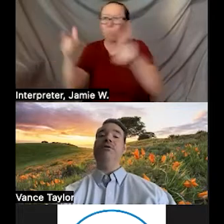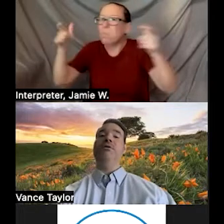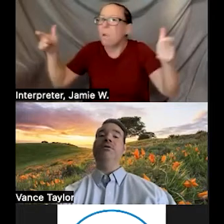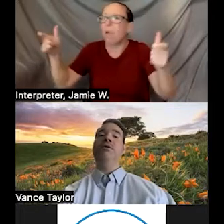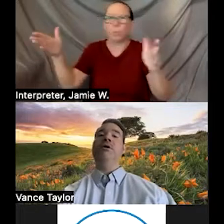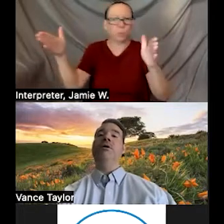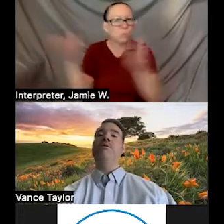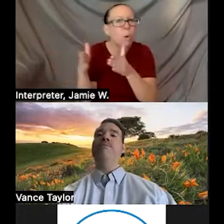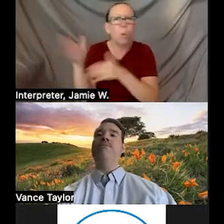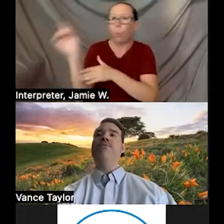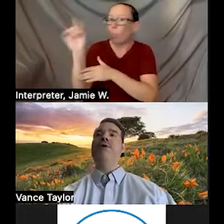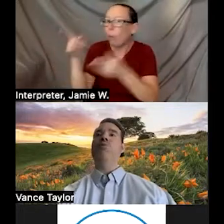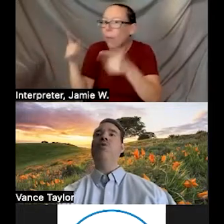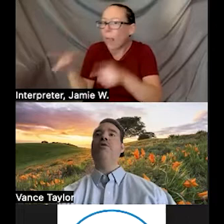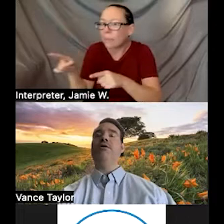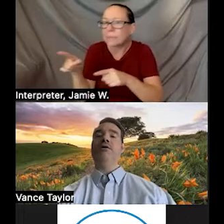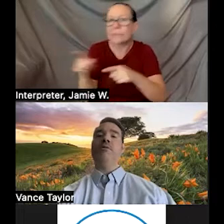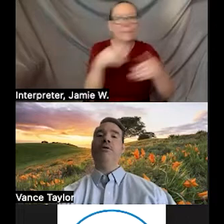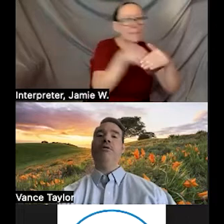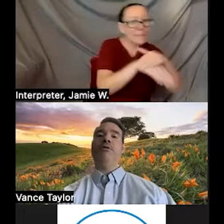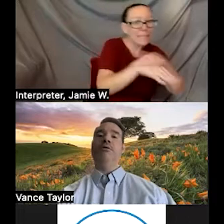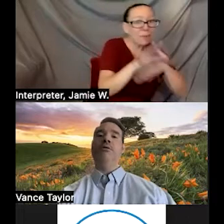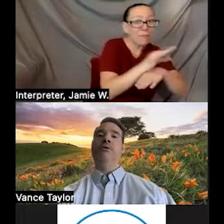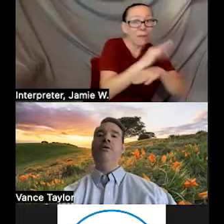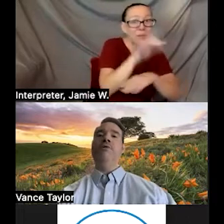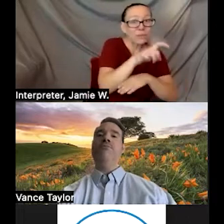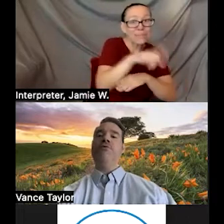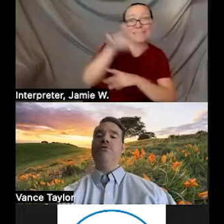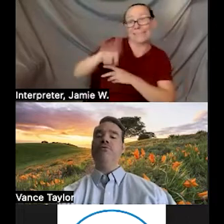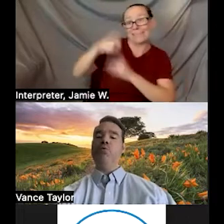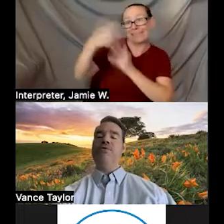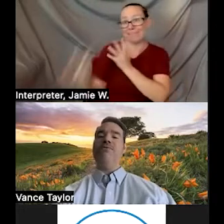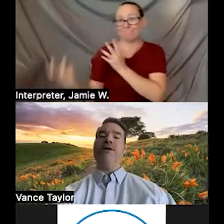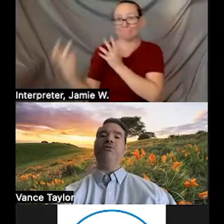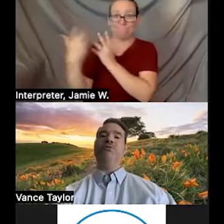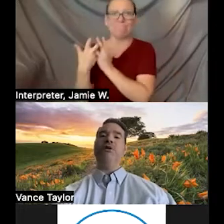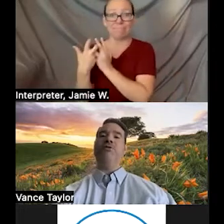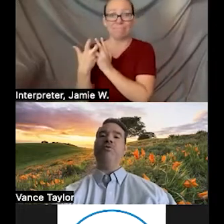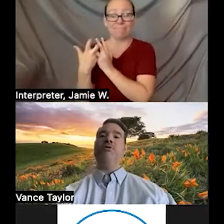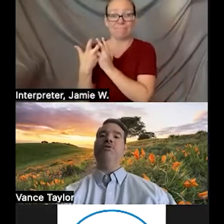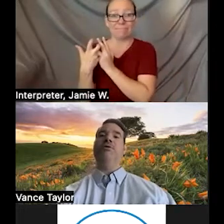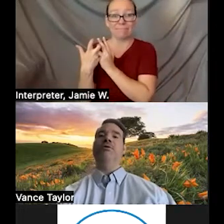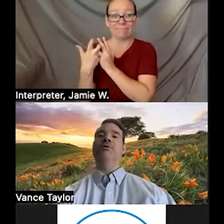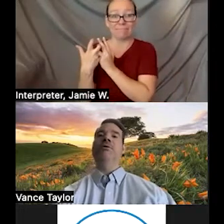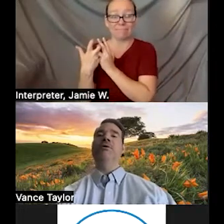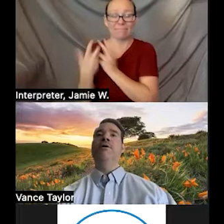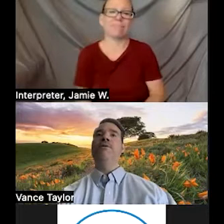geography, had one thing in common. There was one factor we saw throughout,